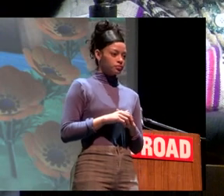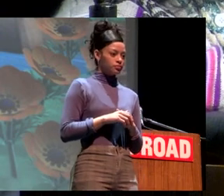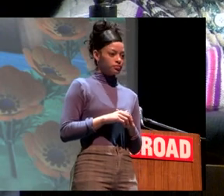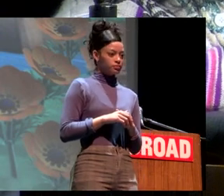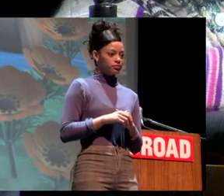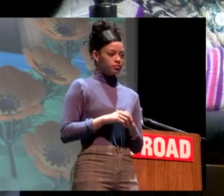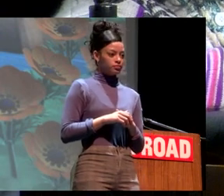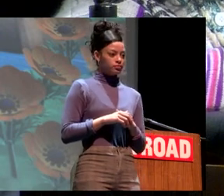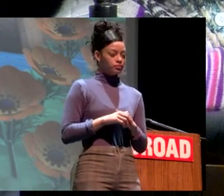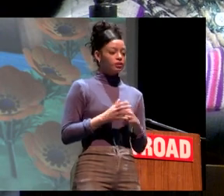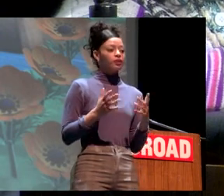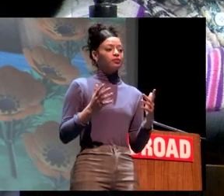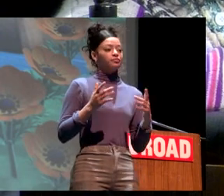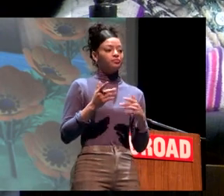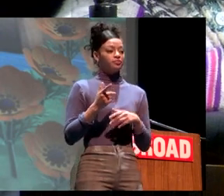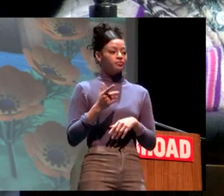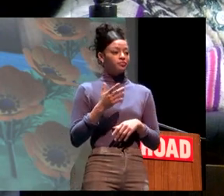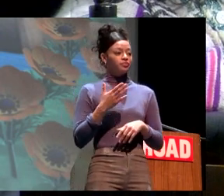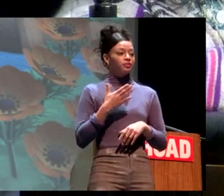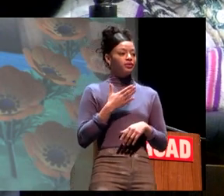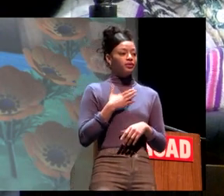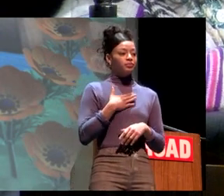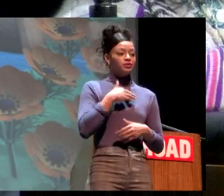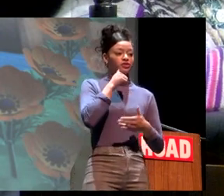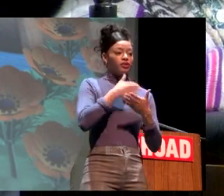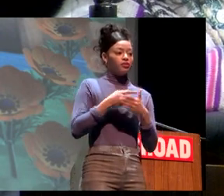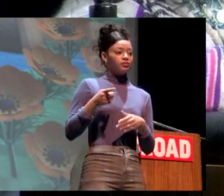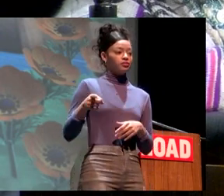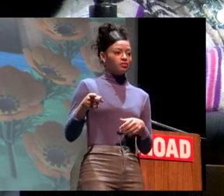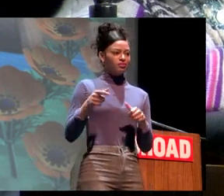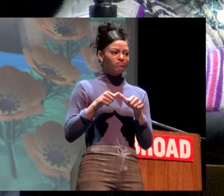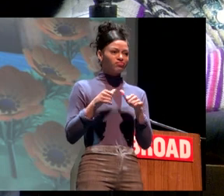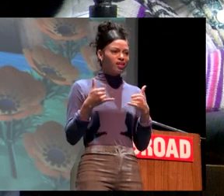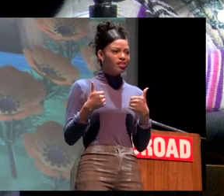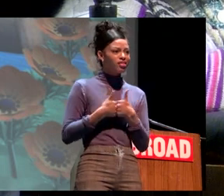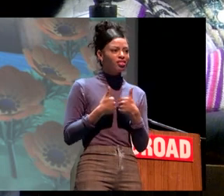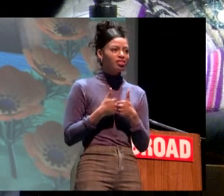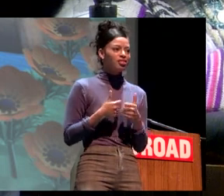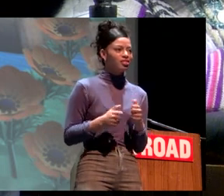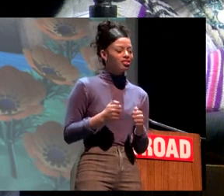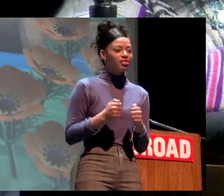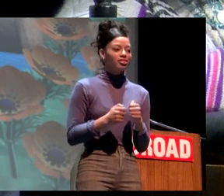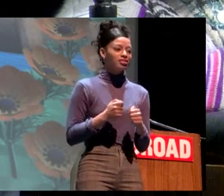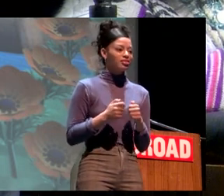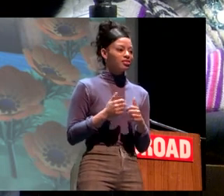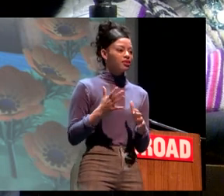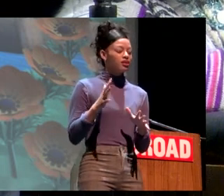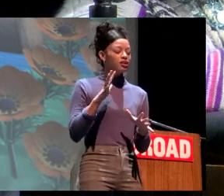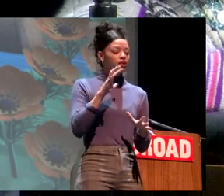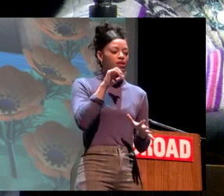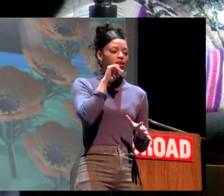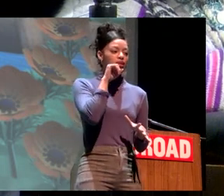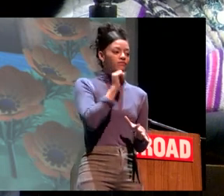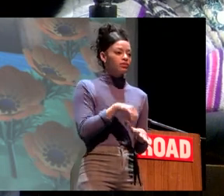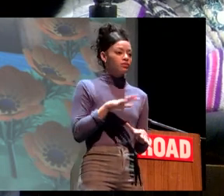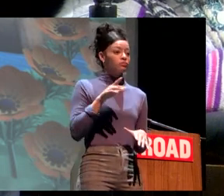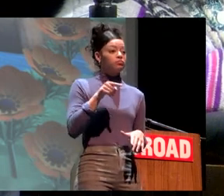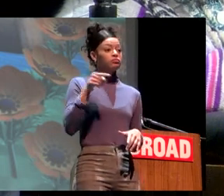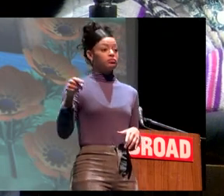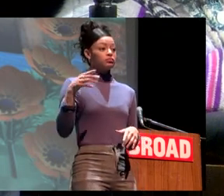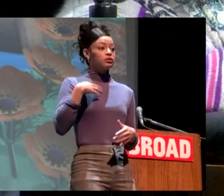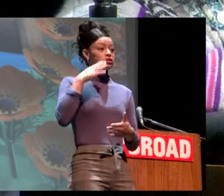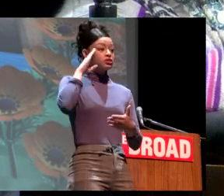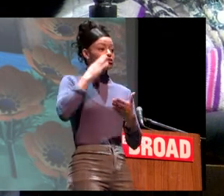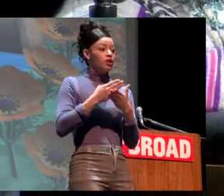So my daughter continued to play peacefully Animal Crossing, but on the other hand, my son started playing Fortnite and